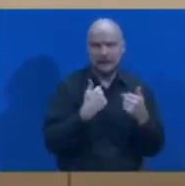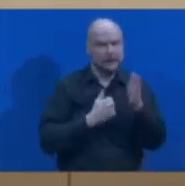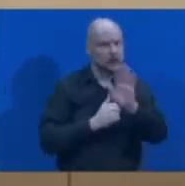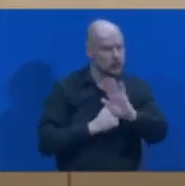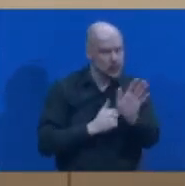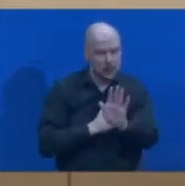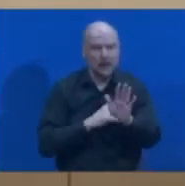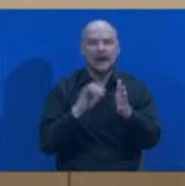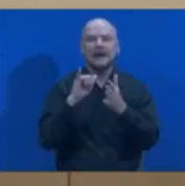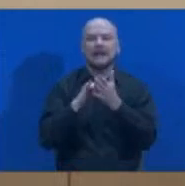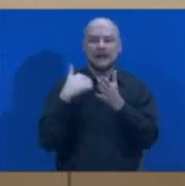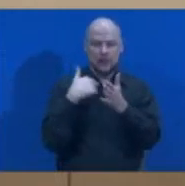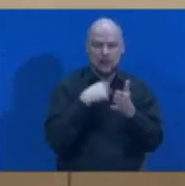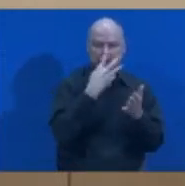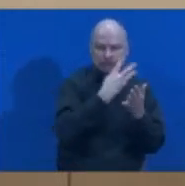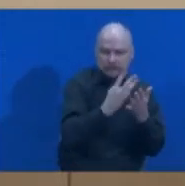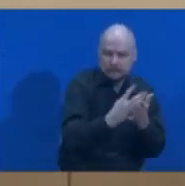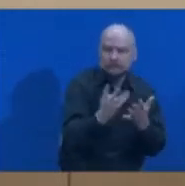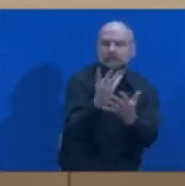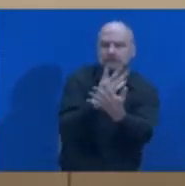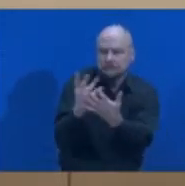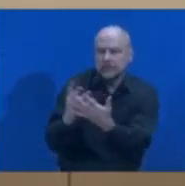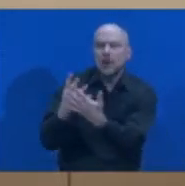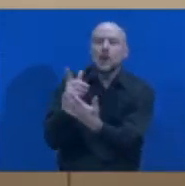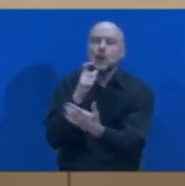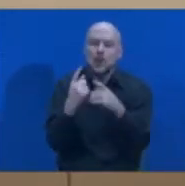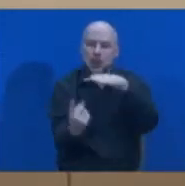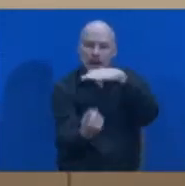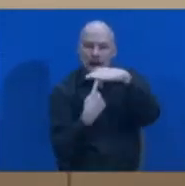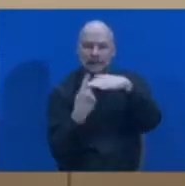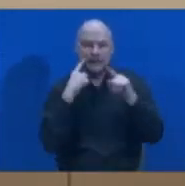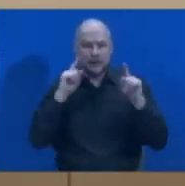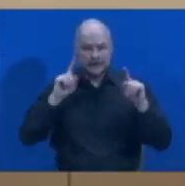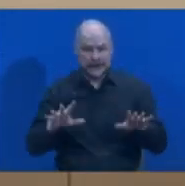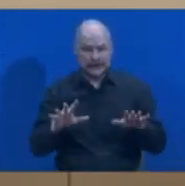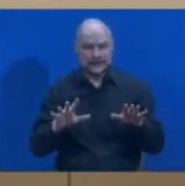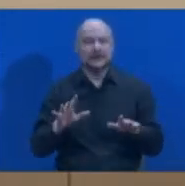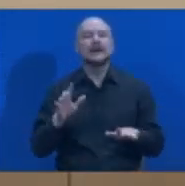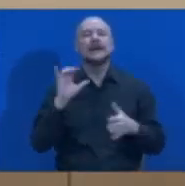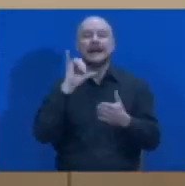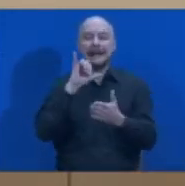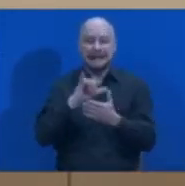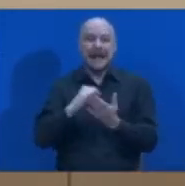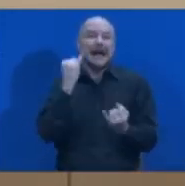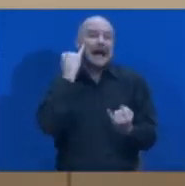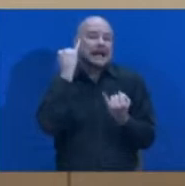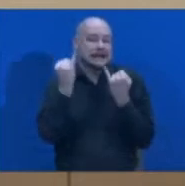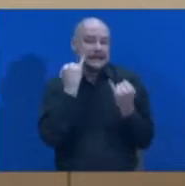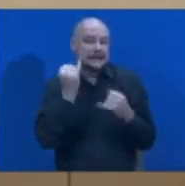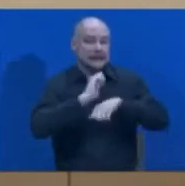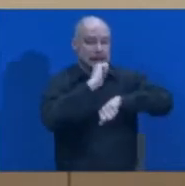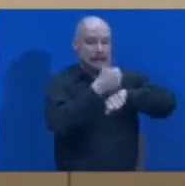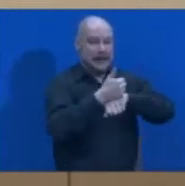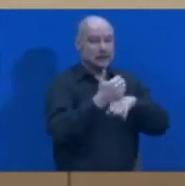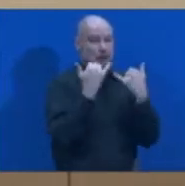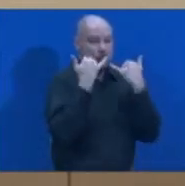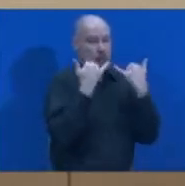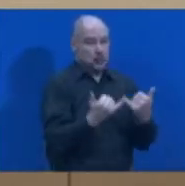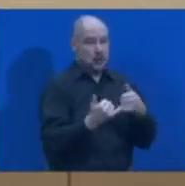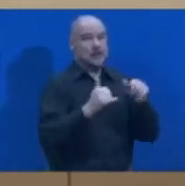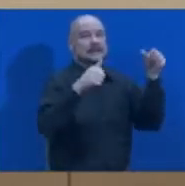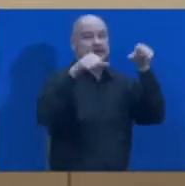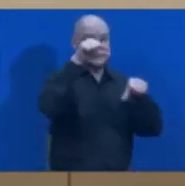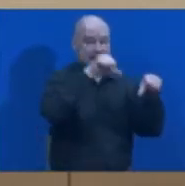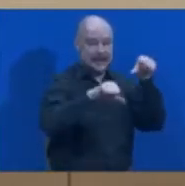This is the only way that we're going to continue to keep this under control. This strategy has been developed based on currently available